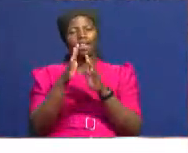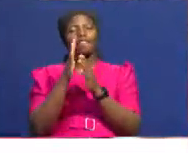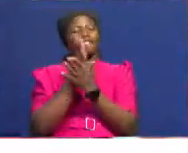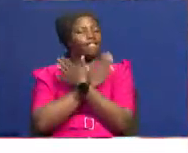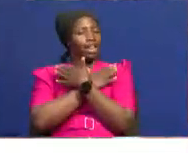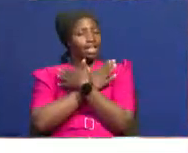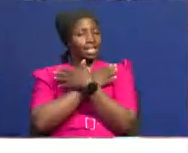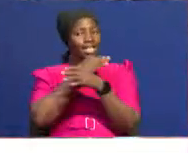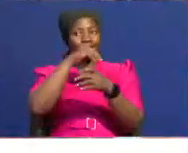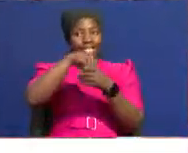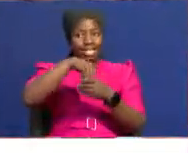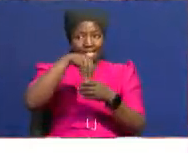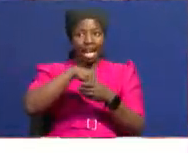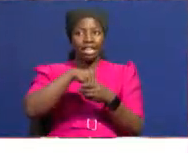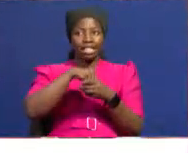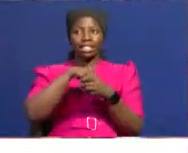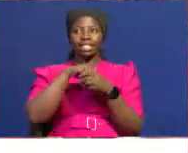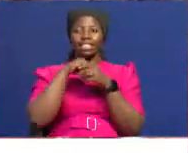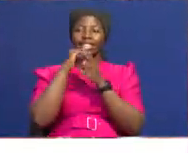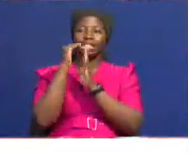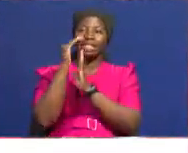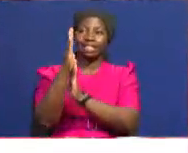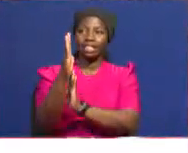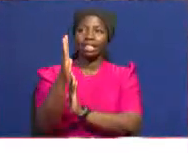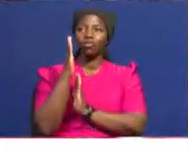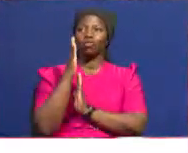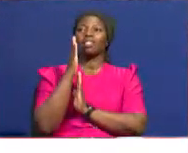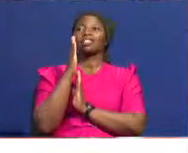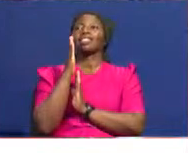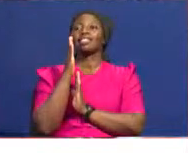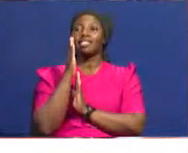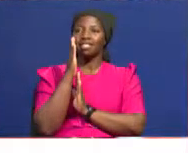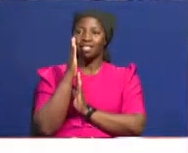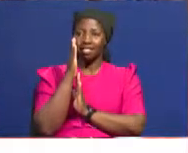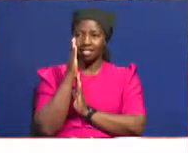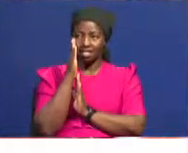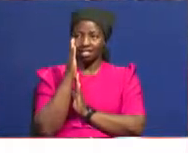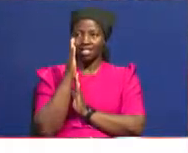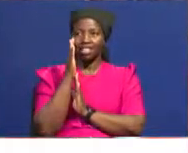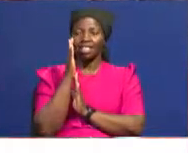within the security establishments,